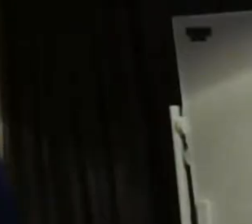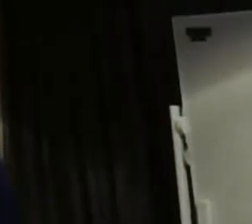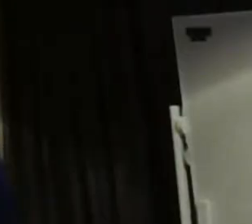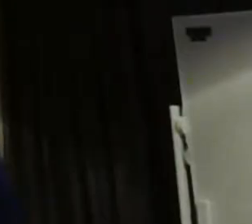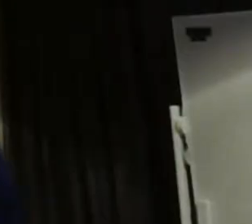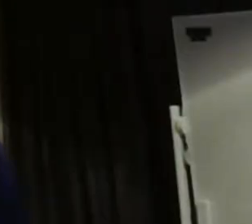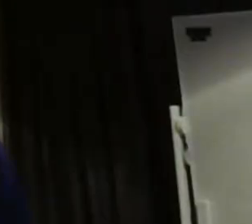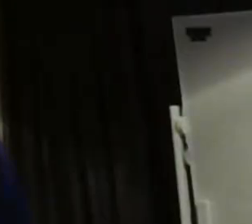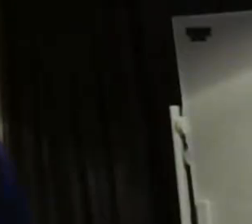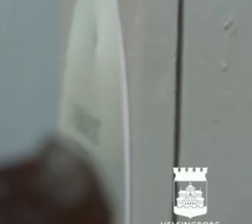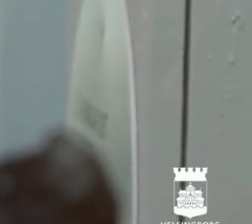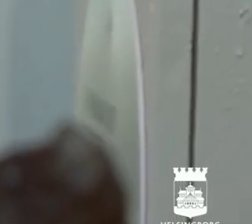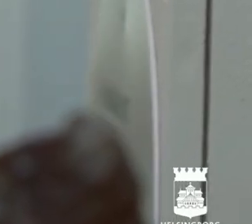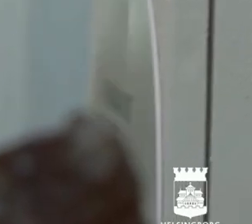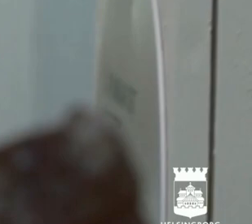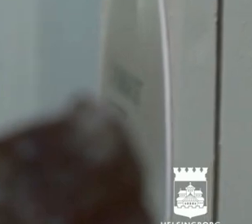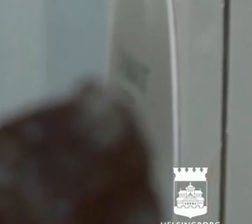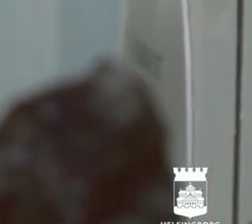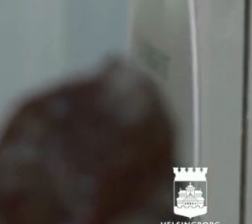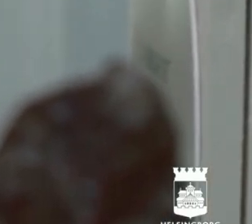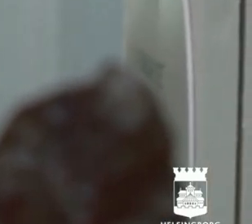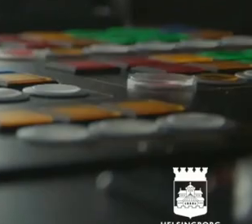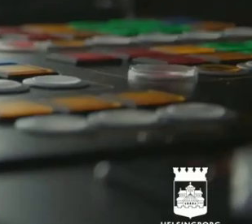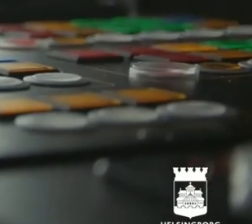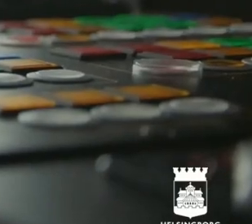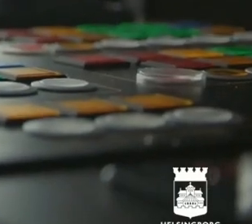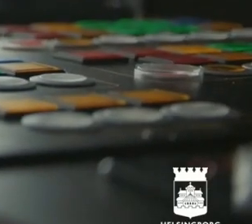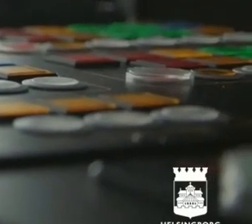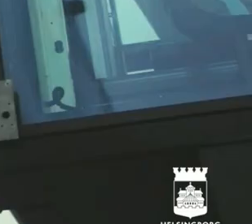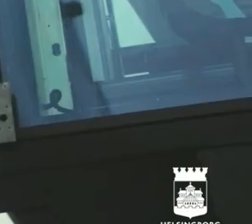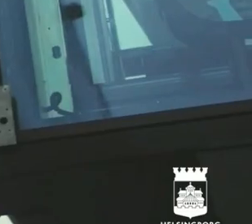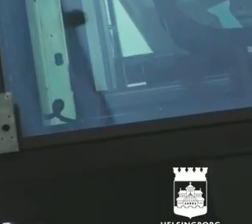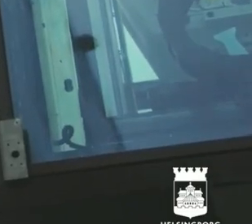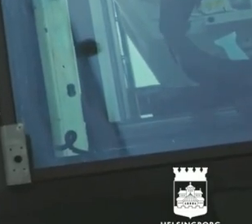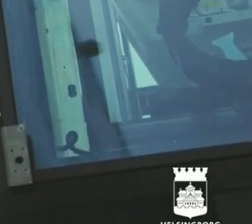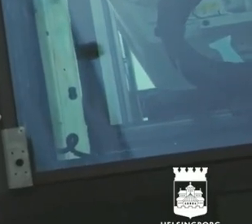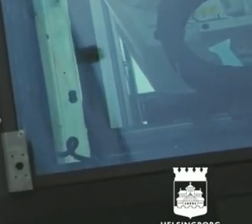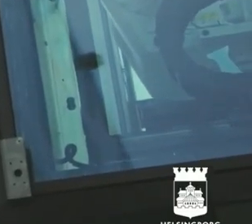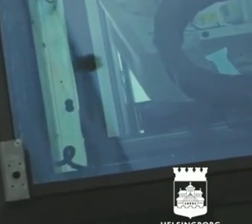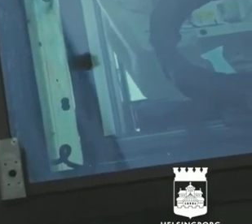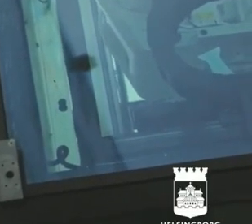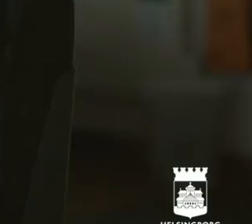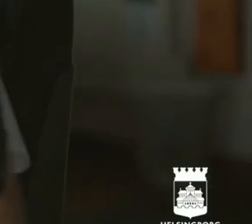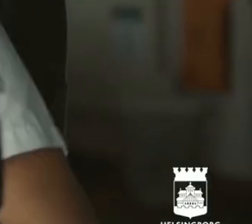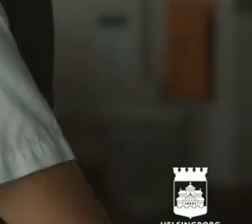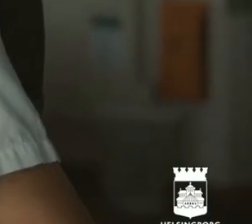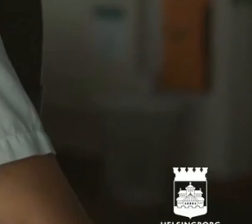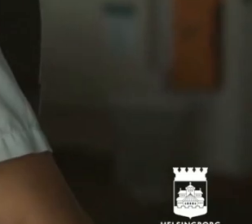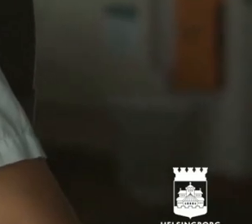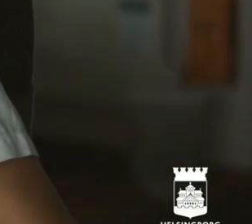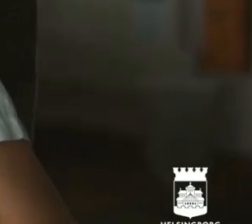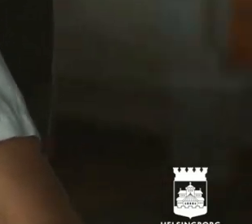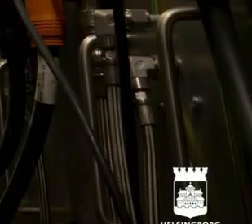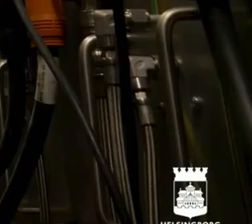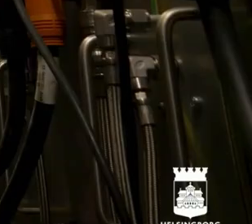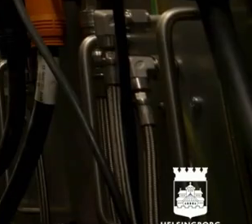approach disaster risk governance at the local level is something we believe can inspire other members. MCR 2030 will allow